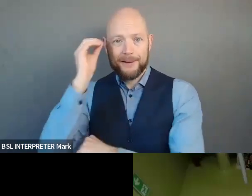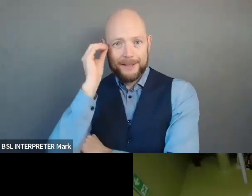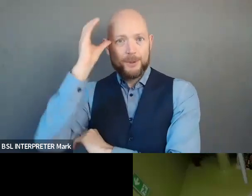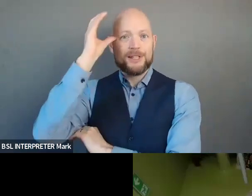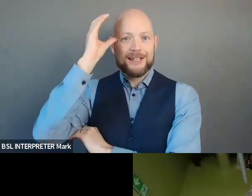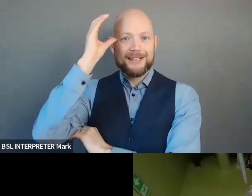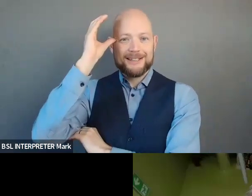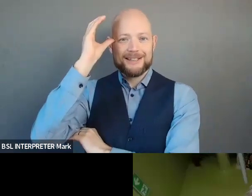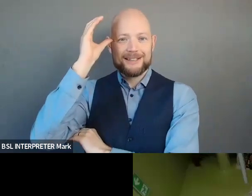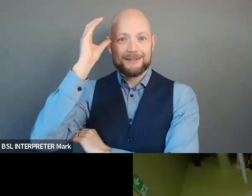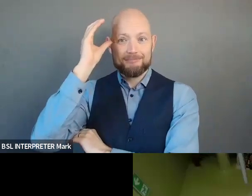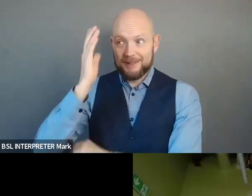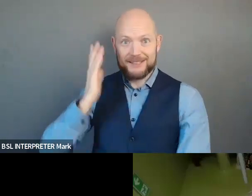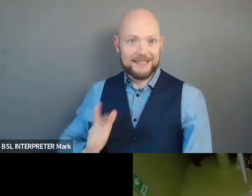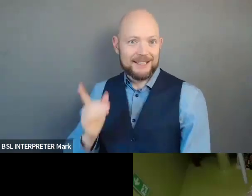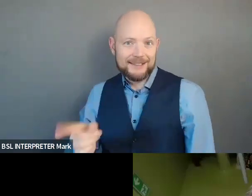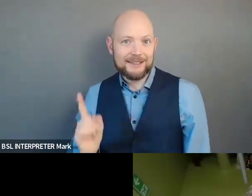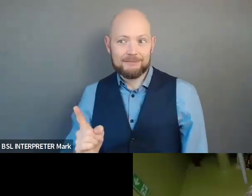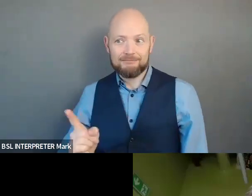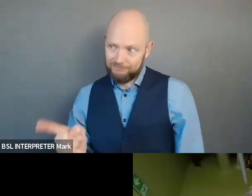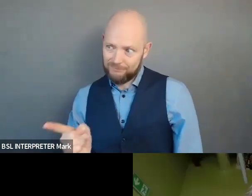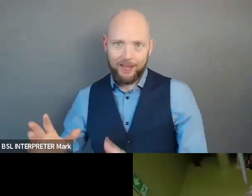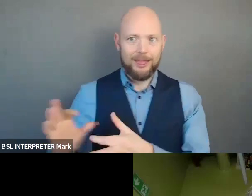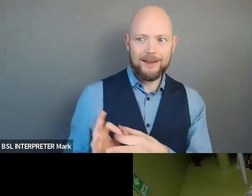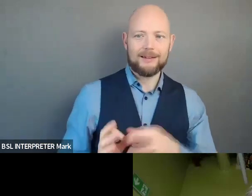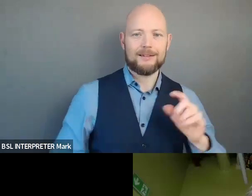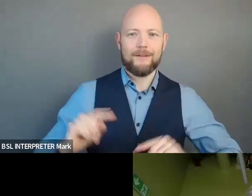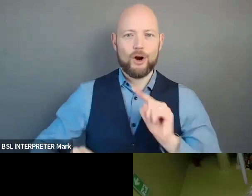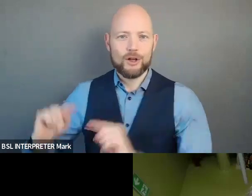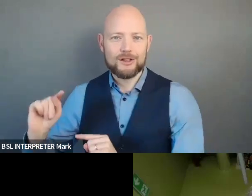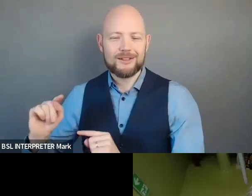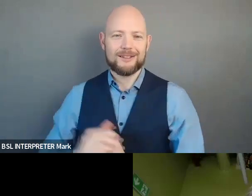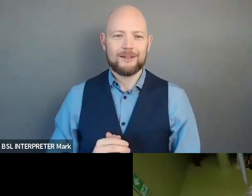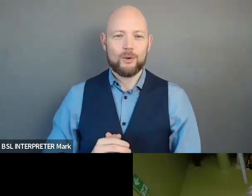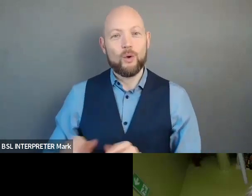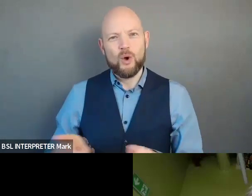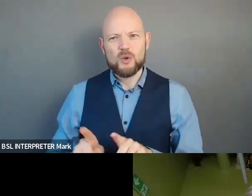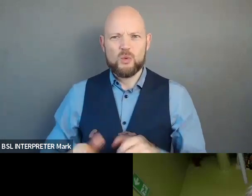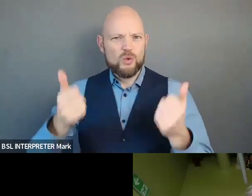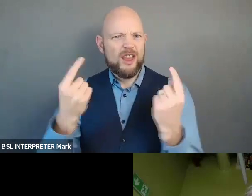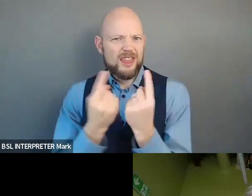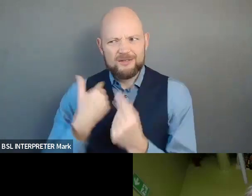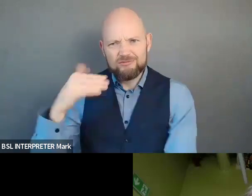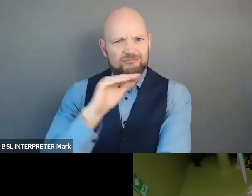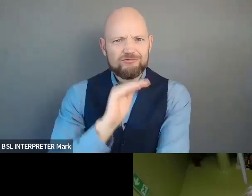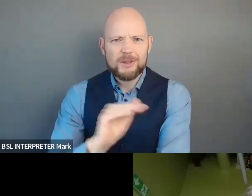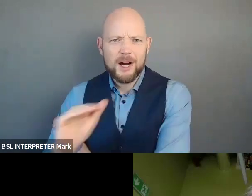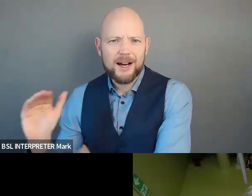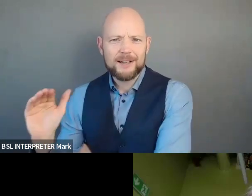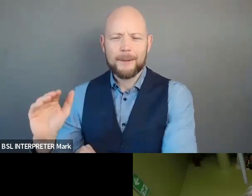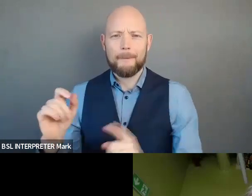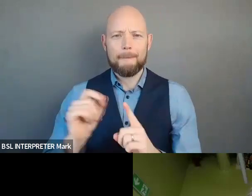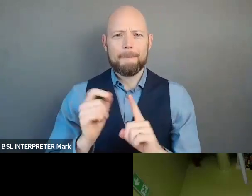needed to do. But it was also just a very good thing to remind people that a peer